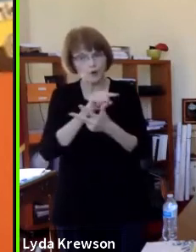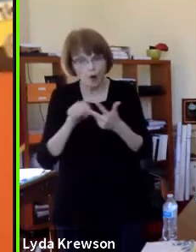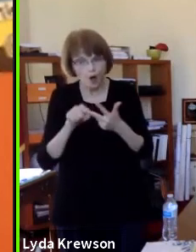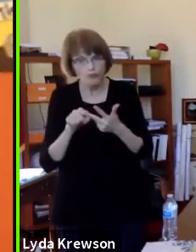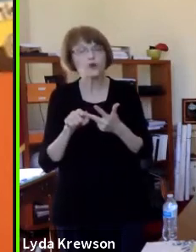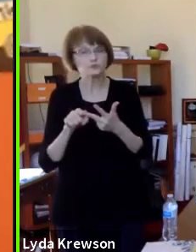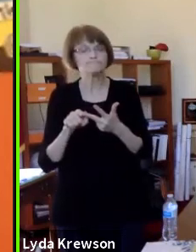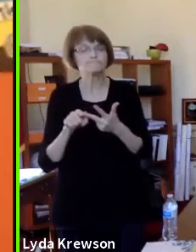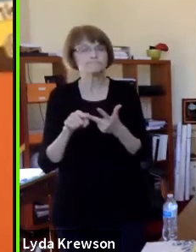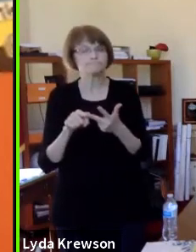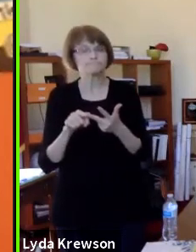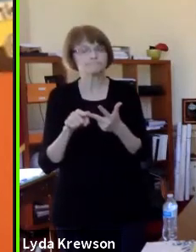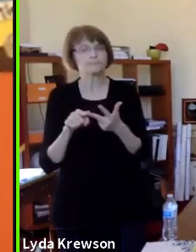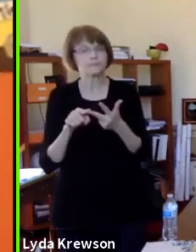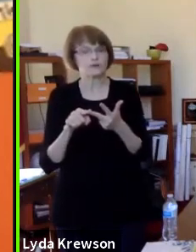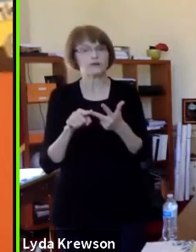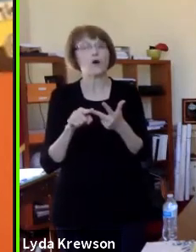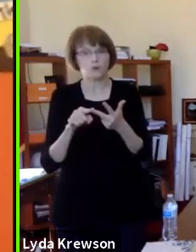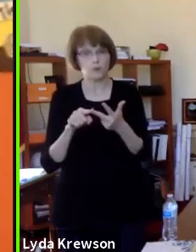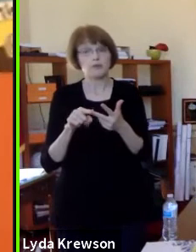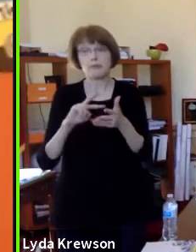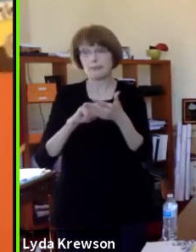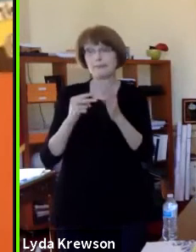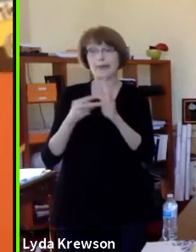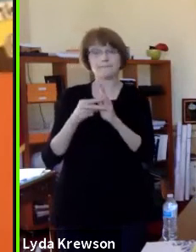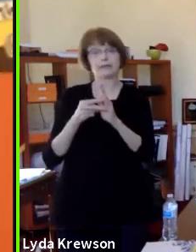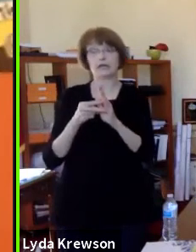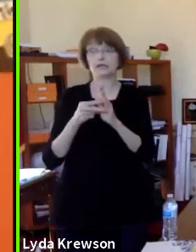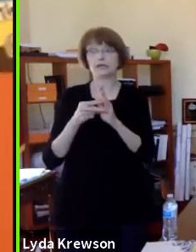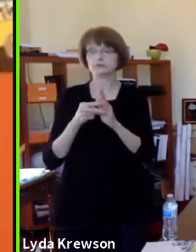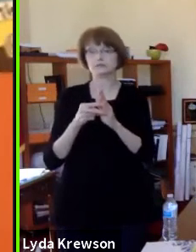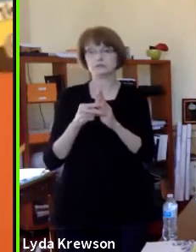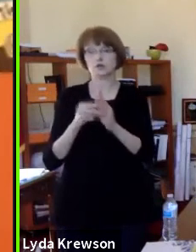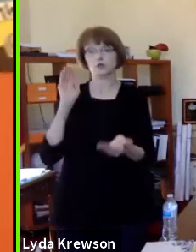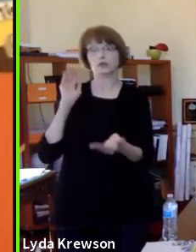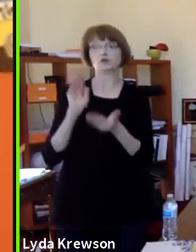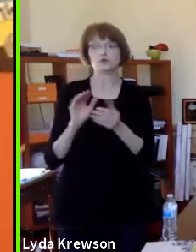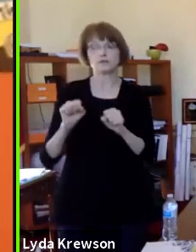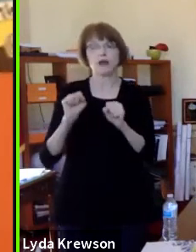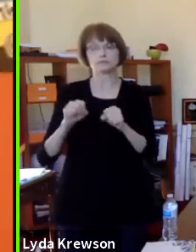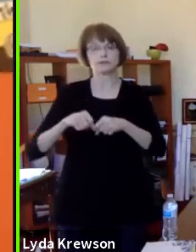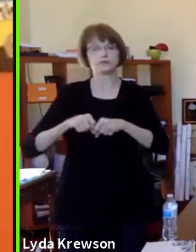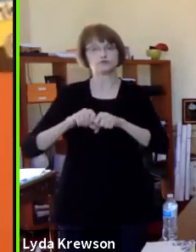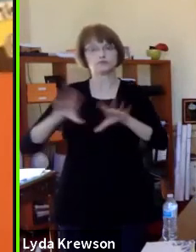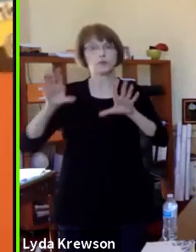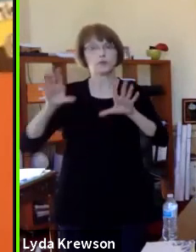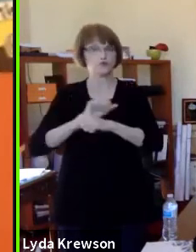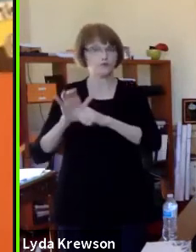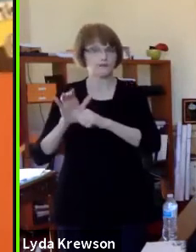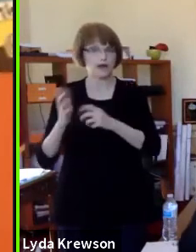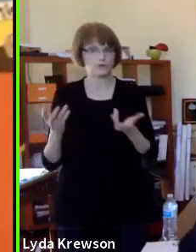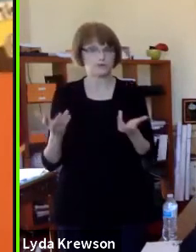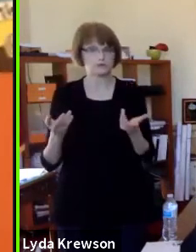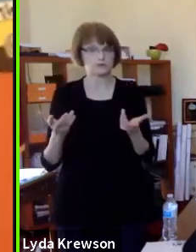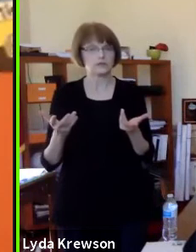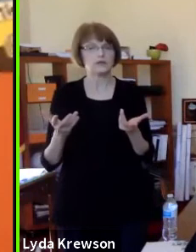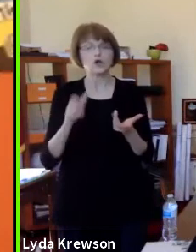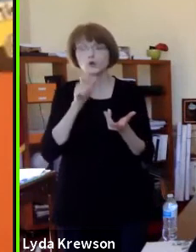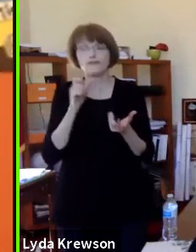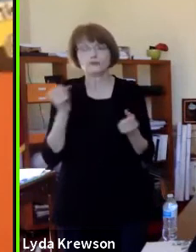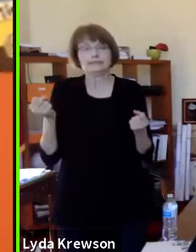you will greatly reduce the chance that you'll get corona. I don't think that you have to be scared